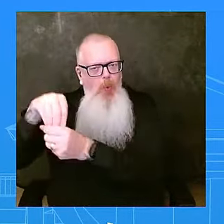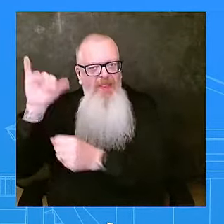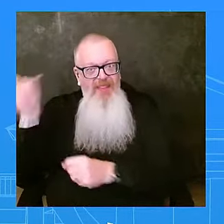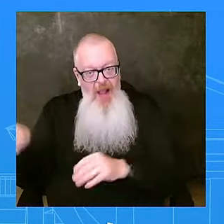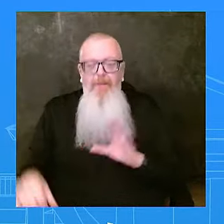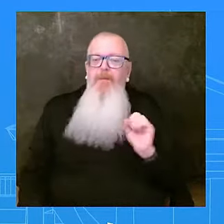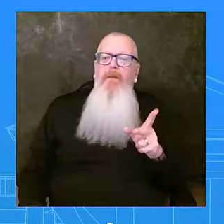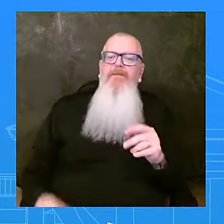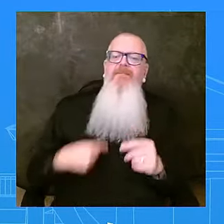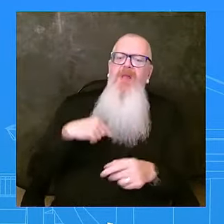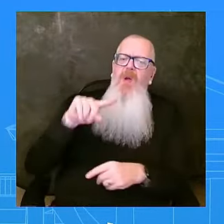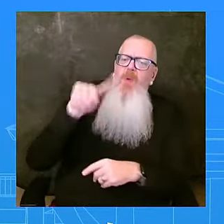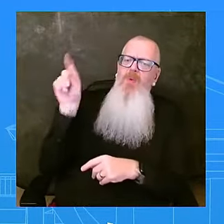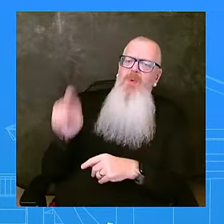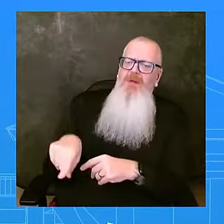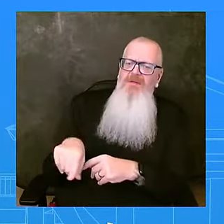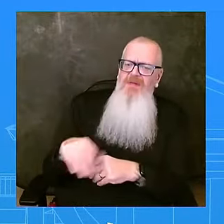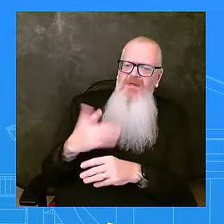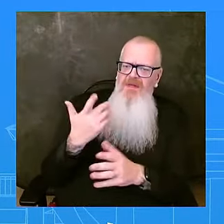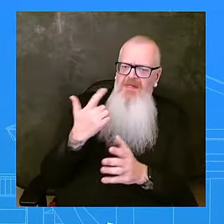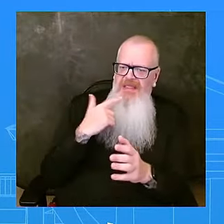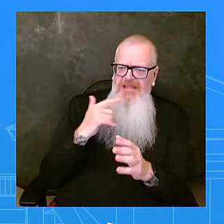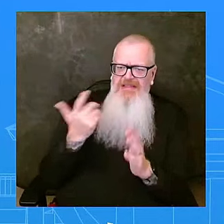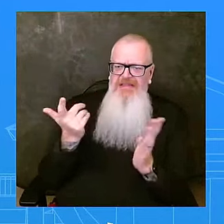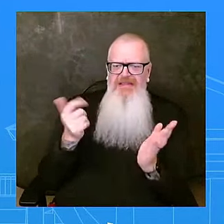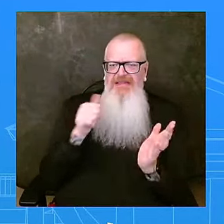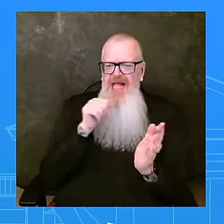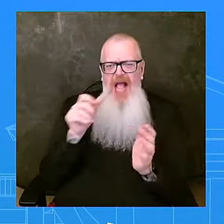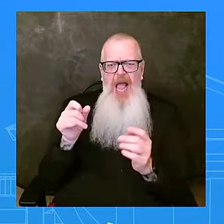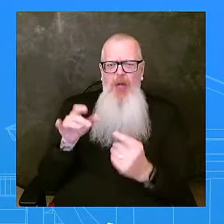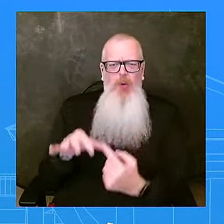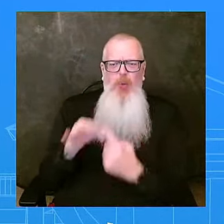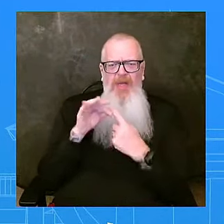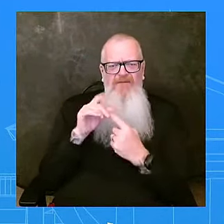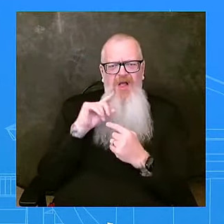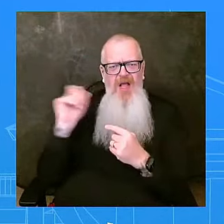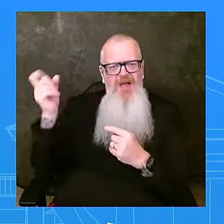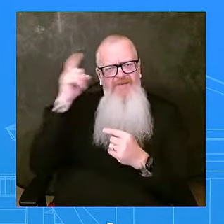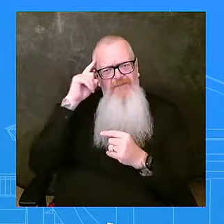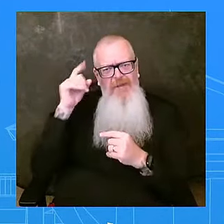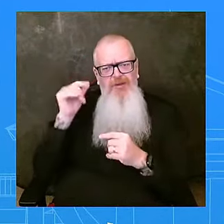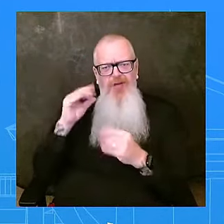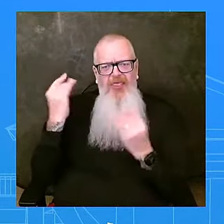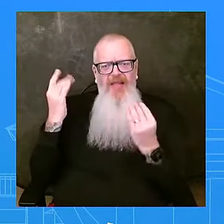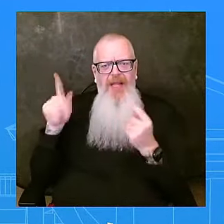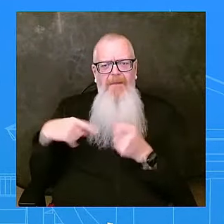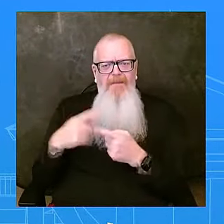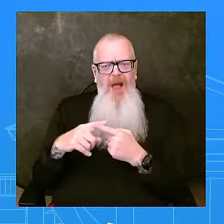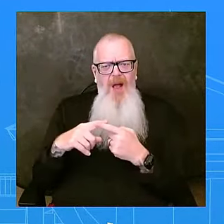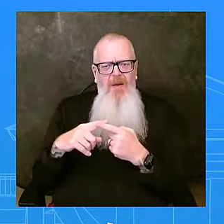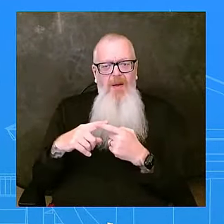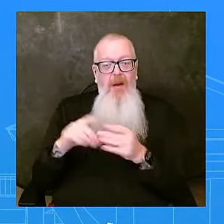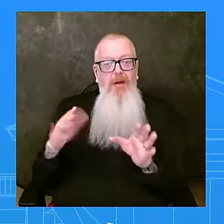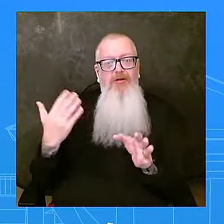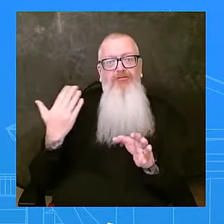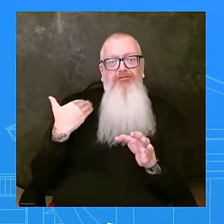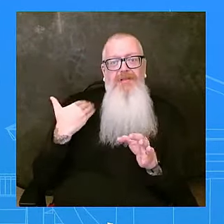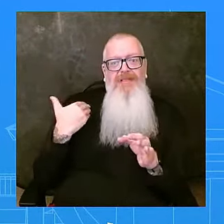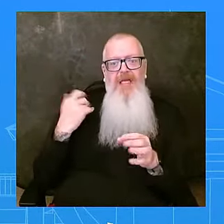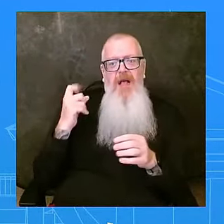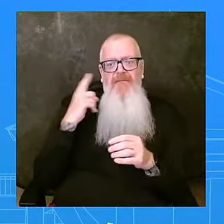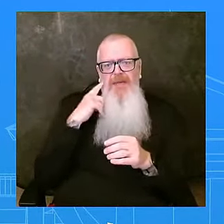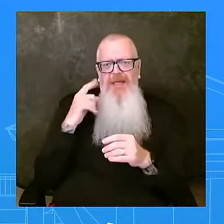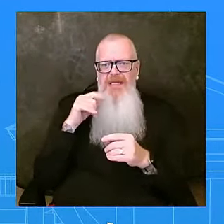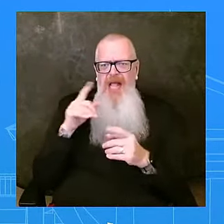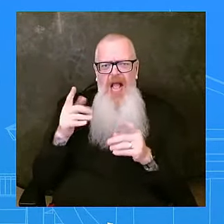to start thinking about this, but the last transition was anything but usual. I agree with you. I'm not disagreeing. But that's not going to be